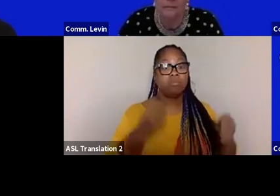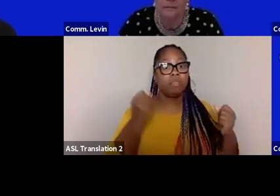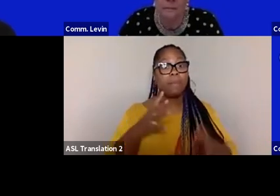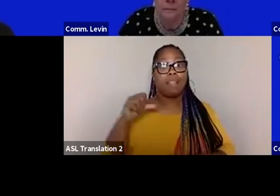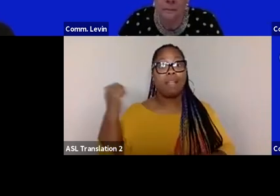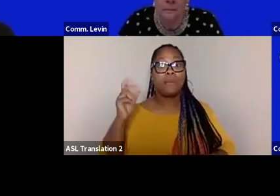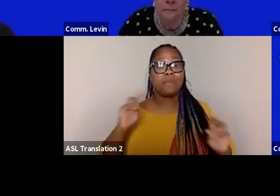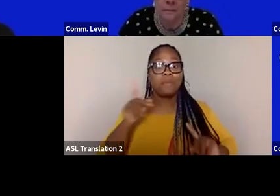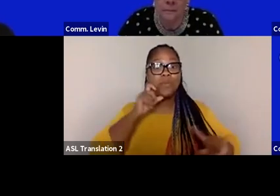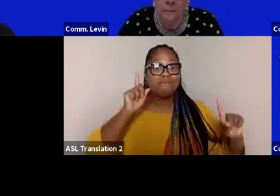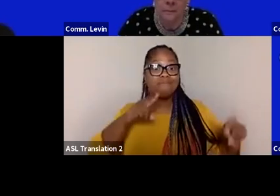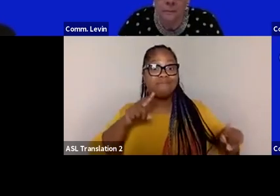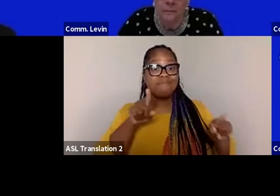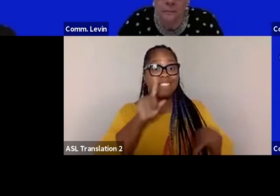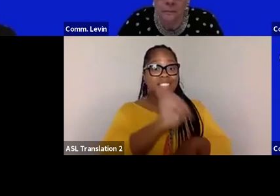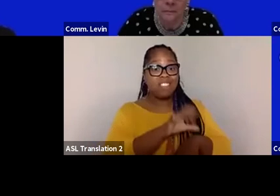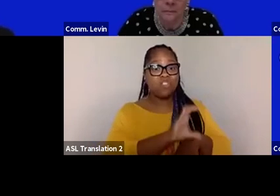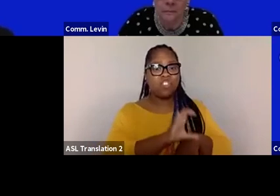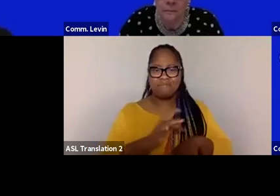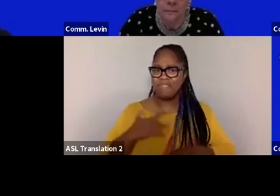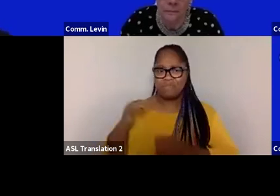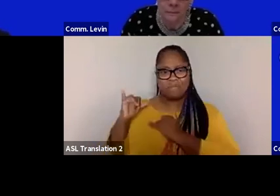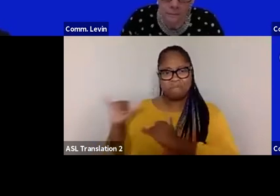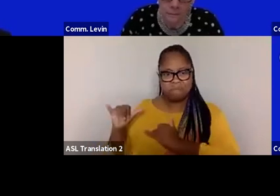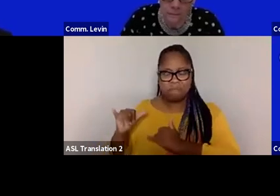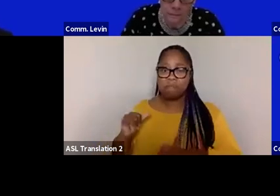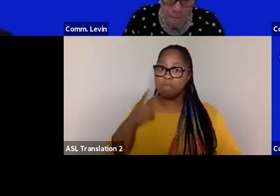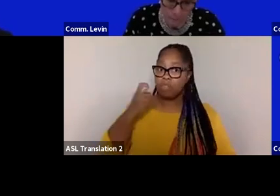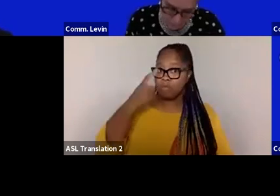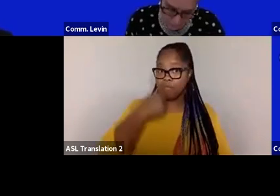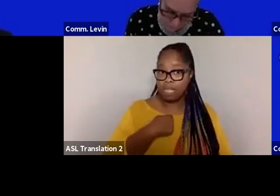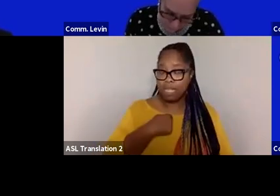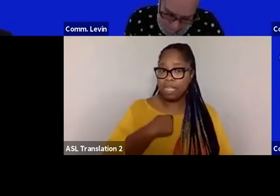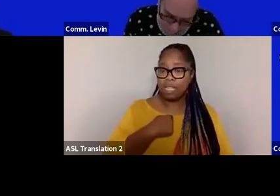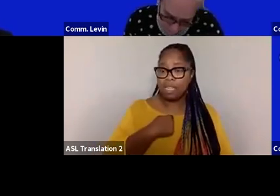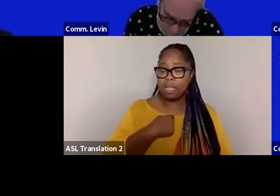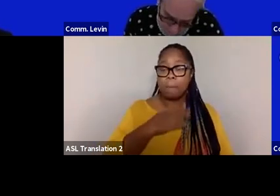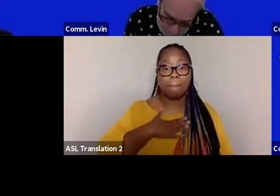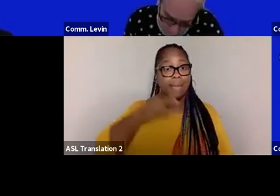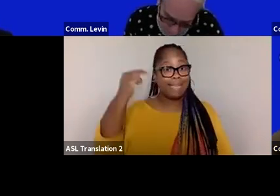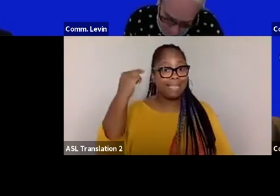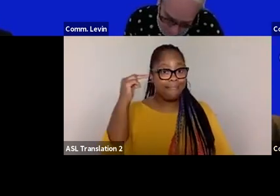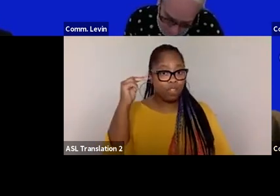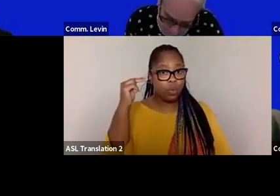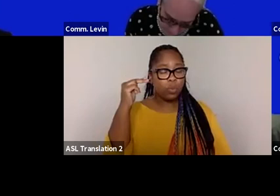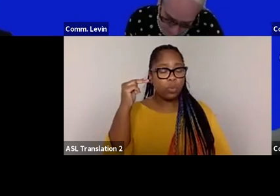congregants feel the same way I do, because in my case, I did send my nephew to